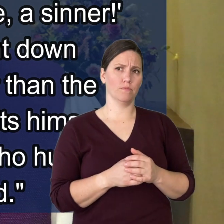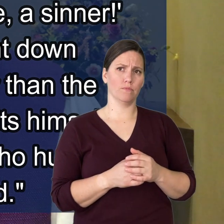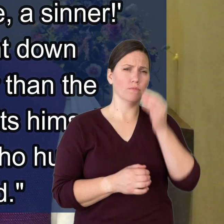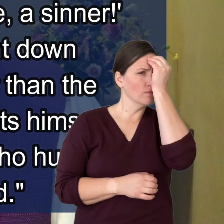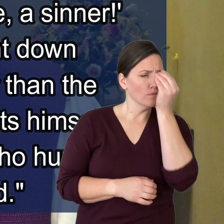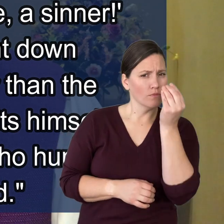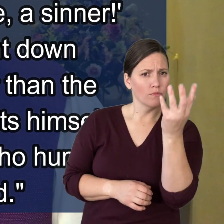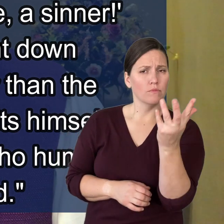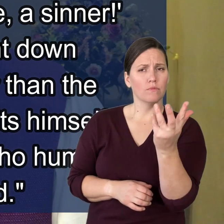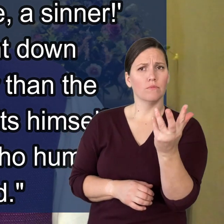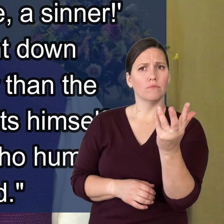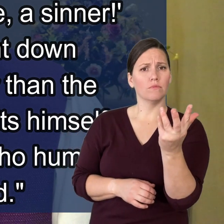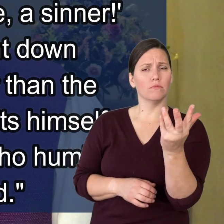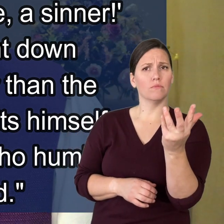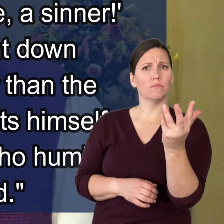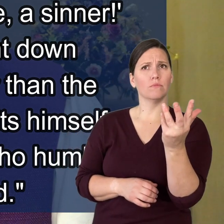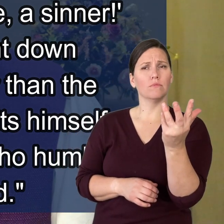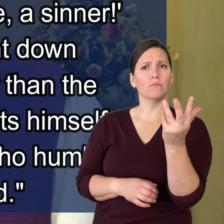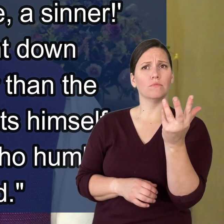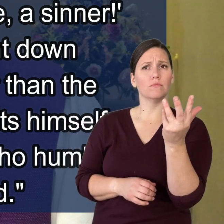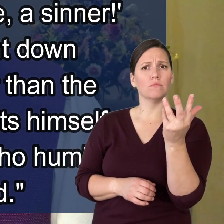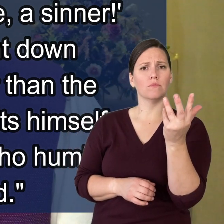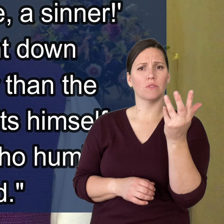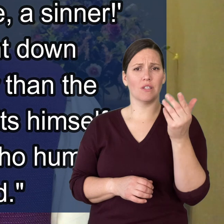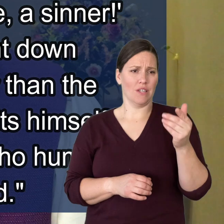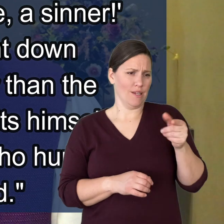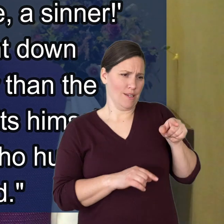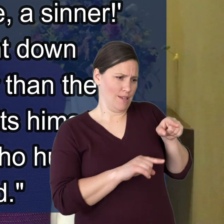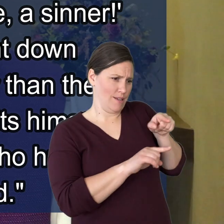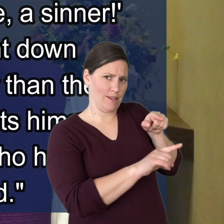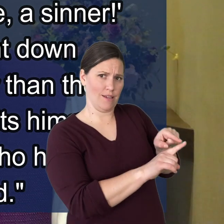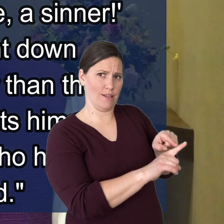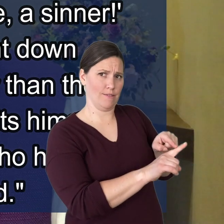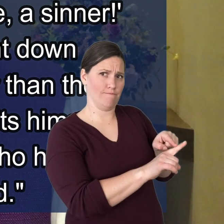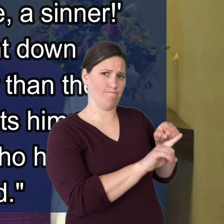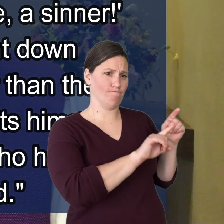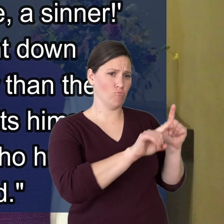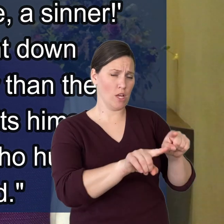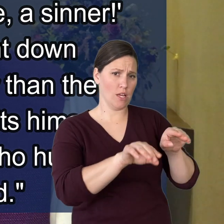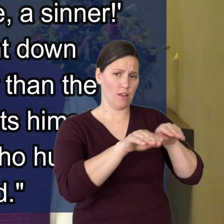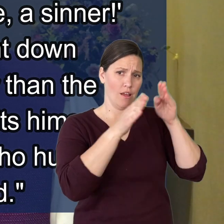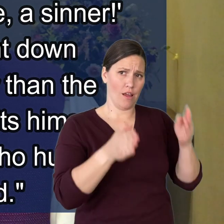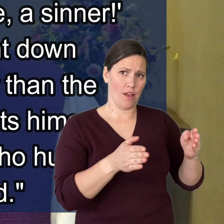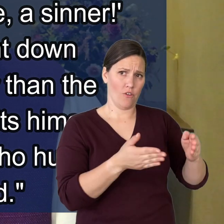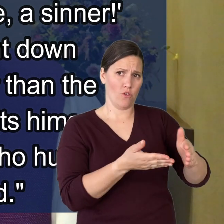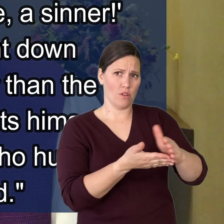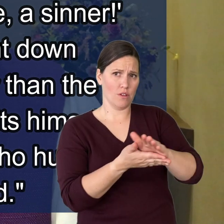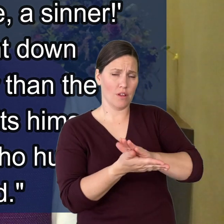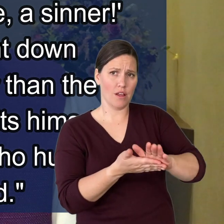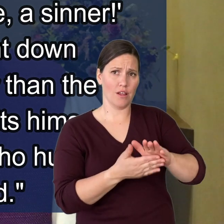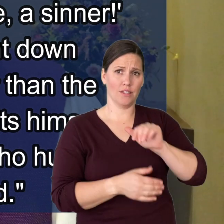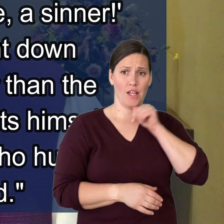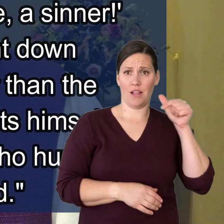I tell you, this man went down to his house justified, rather than the other." For